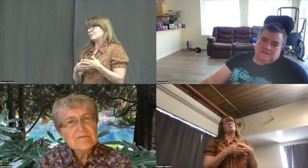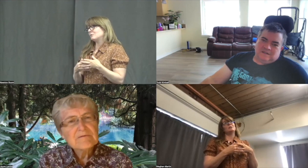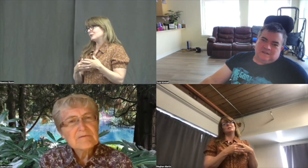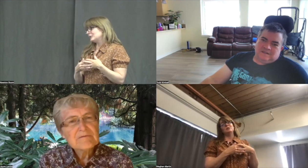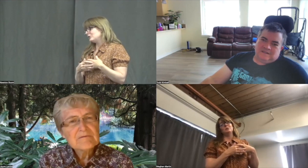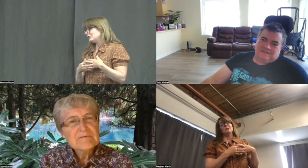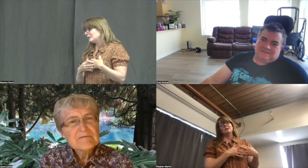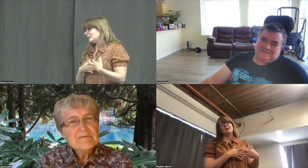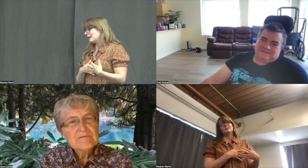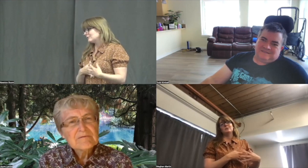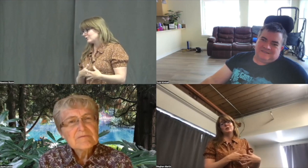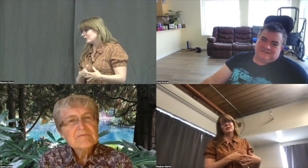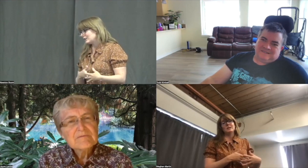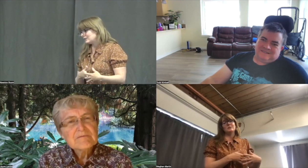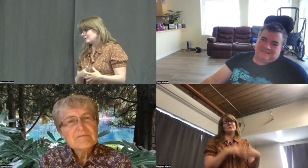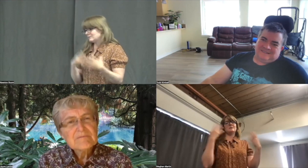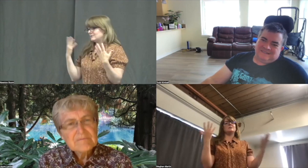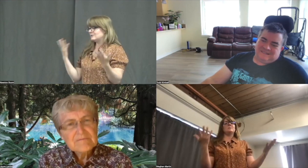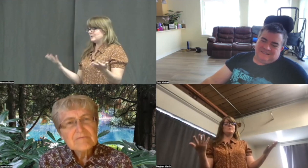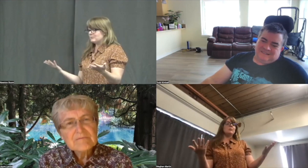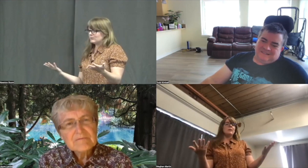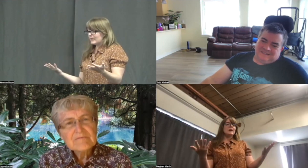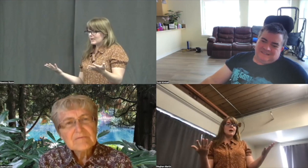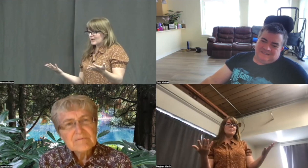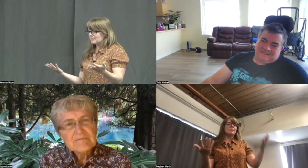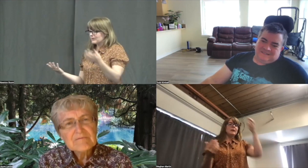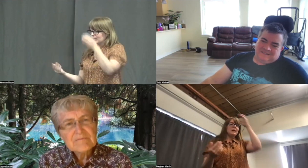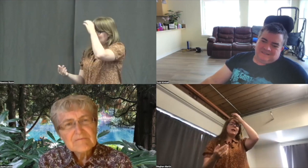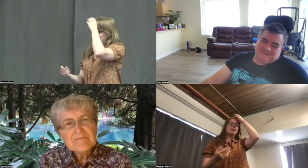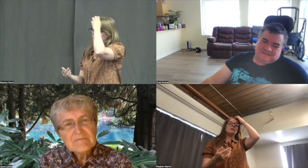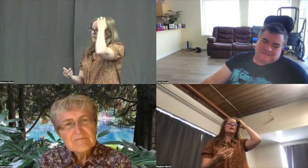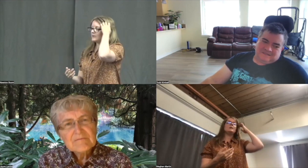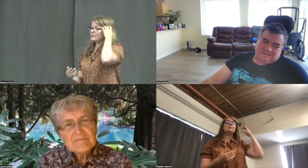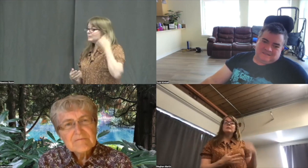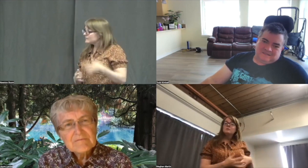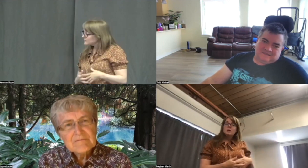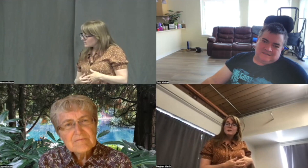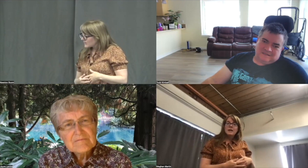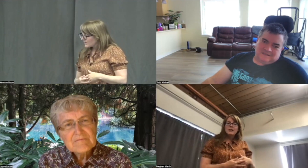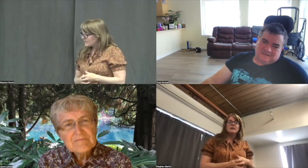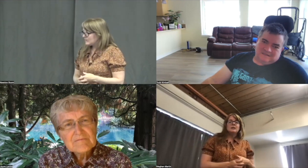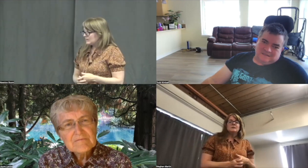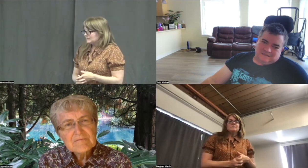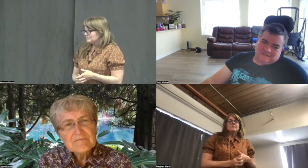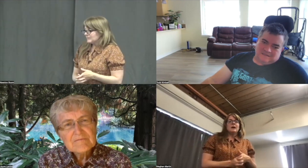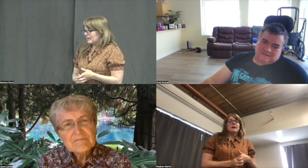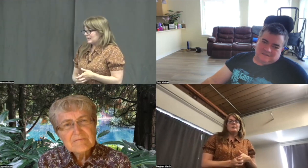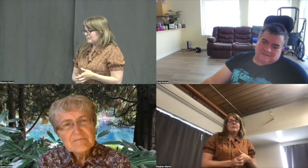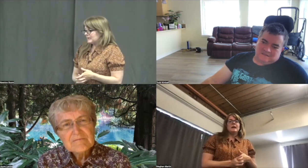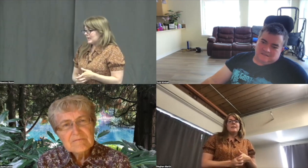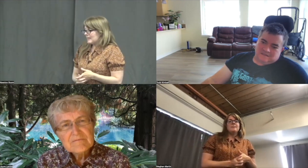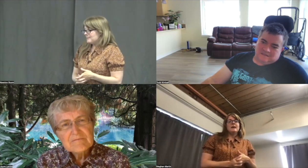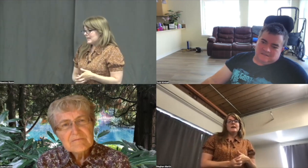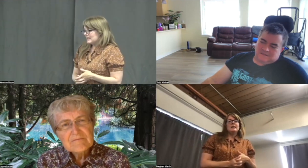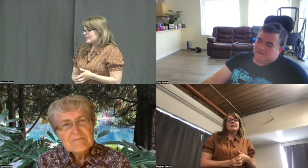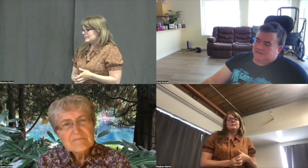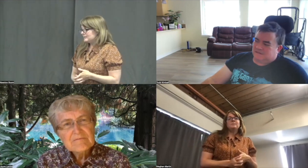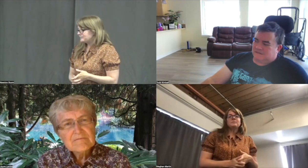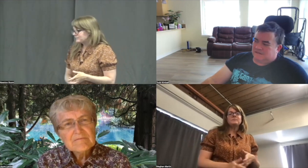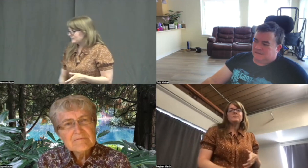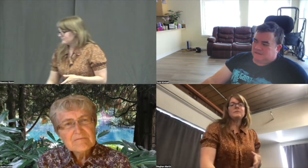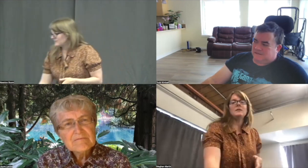lot of work to do in the next 30 years until people wake up and a lot of humans start dying. And